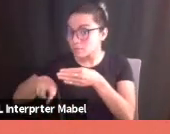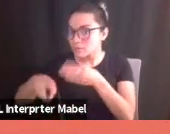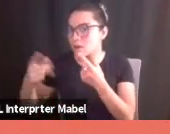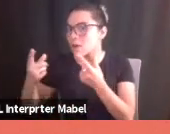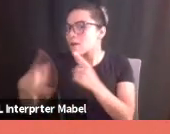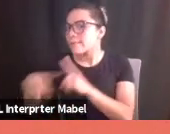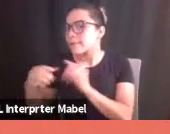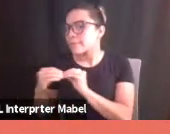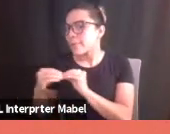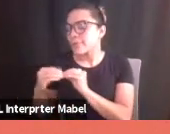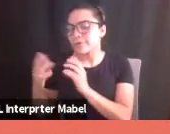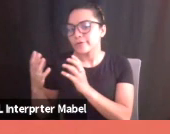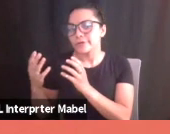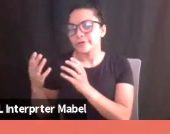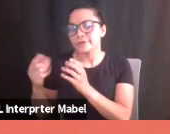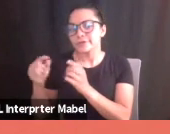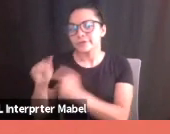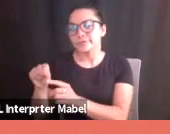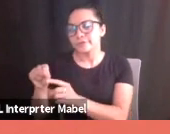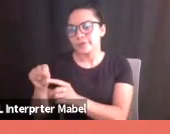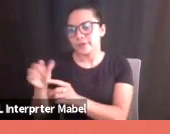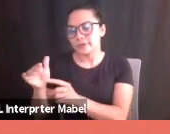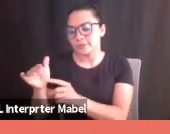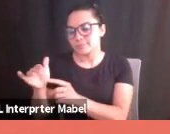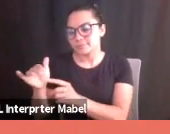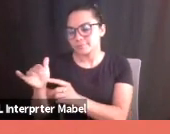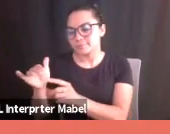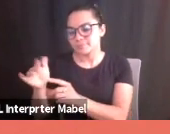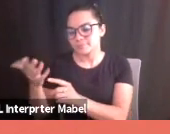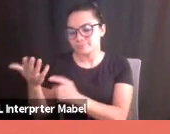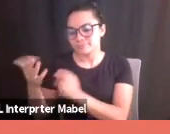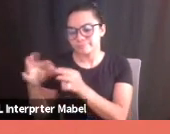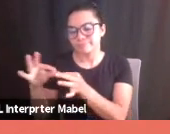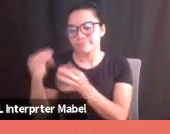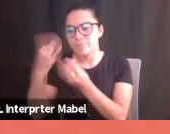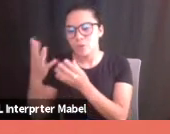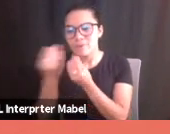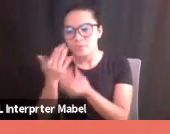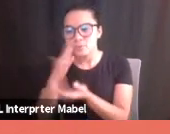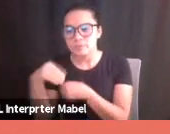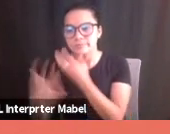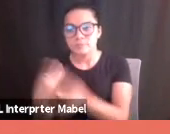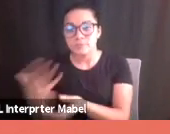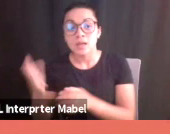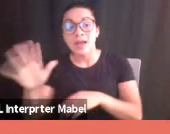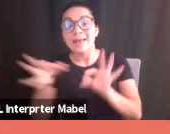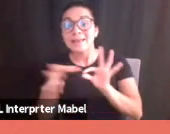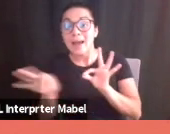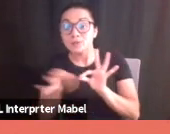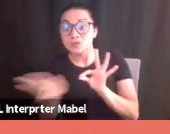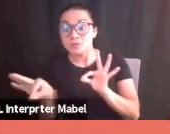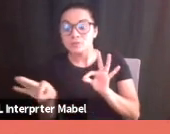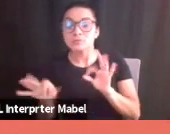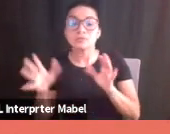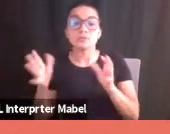Closed captioning and accessibility needs will be provided at no cost. And if you have any questions about the summit specifically, please do email us